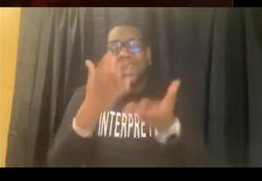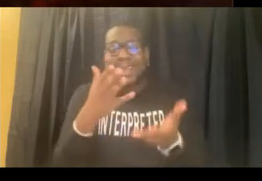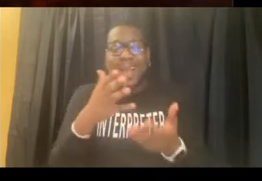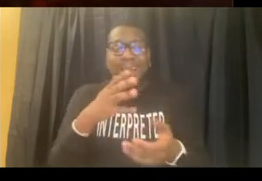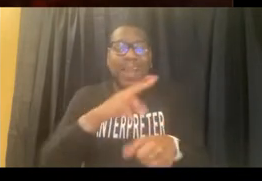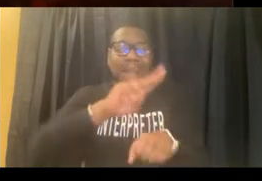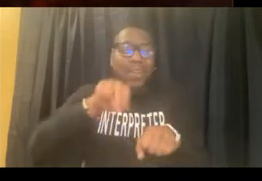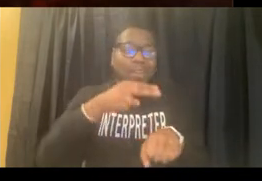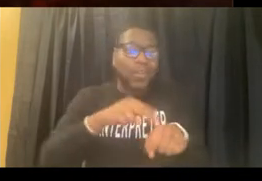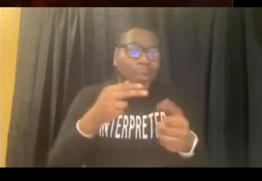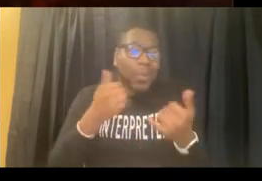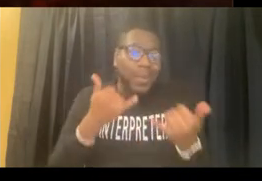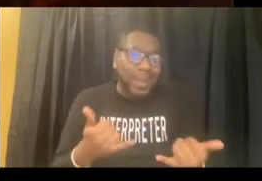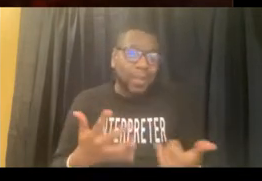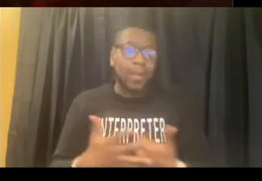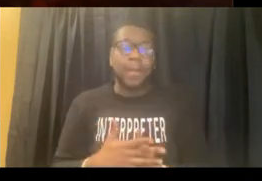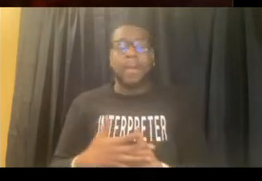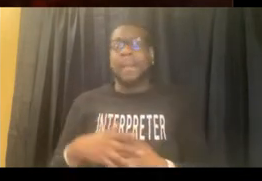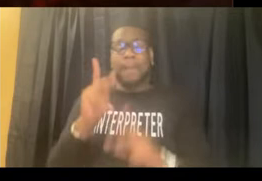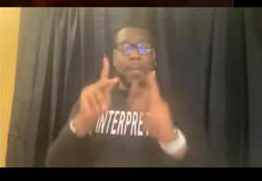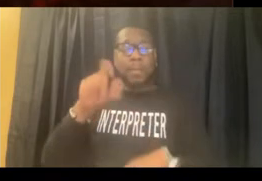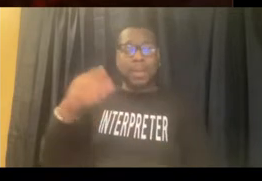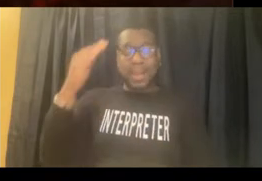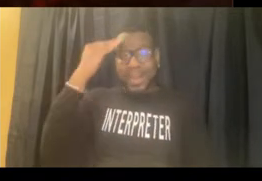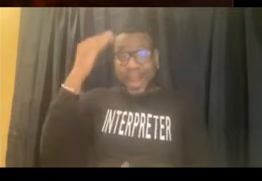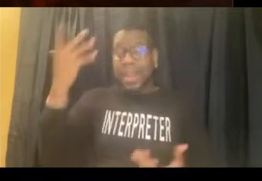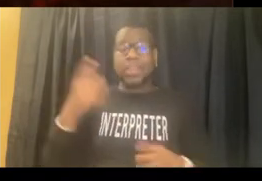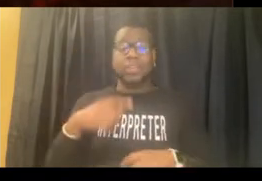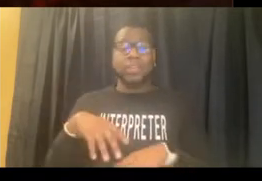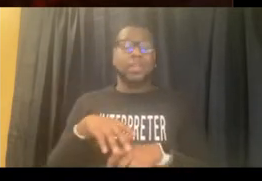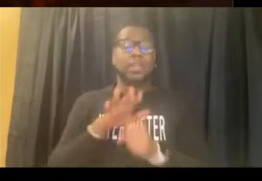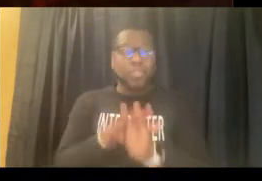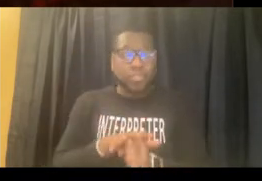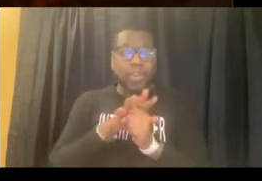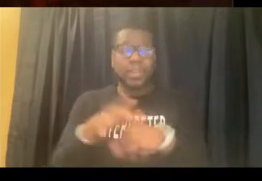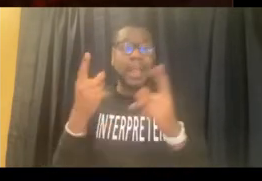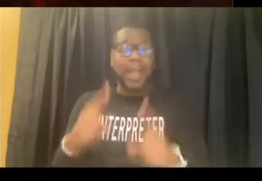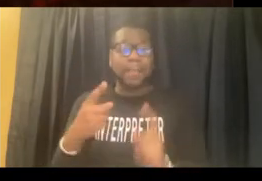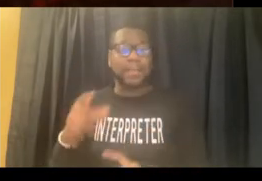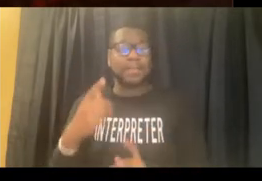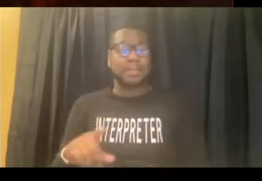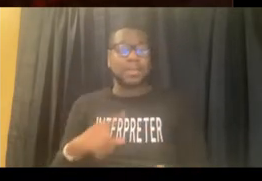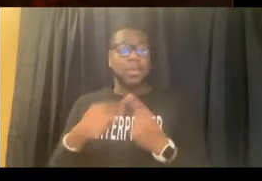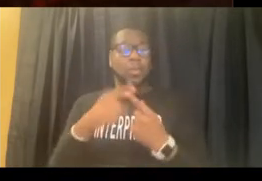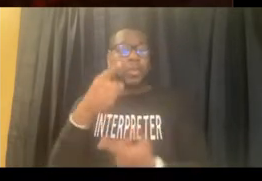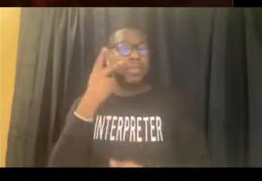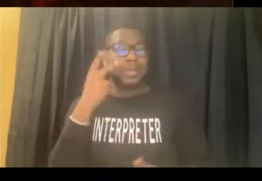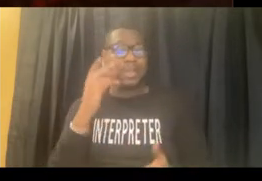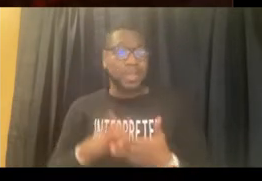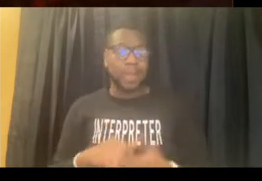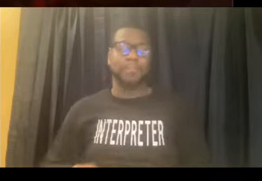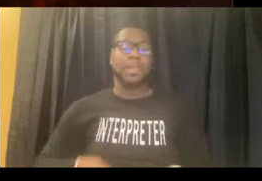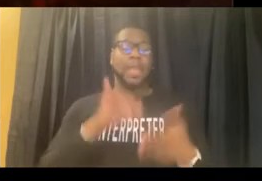acknowledging the stress and turmoil that it can take on your body from watching all of those things. So this is what racial trauma is, and it's really